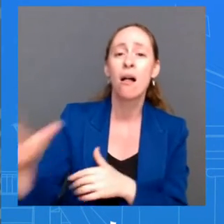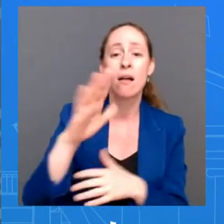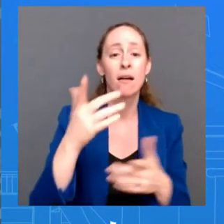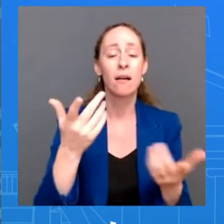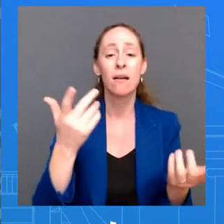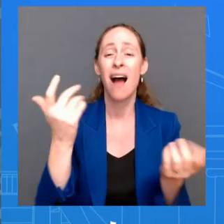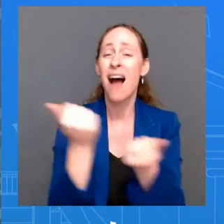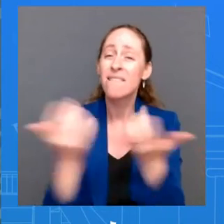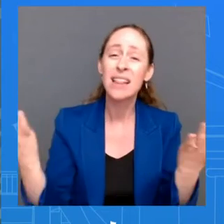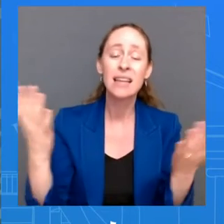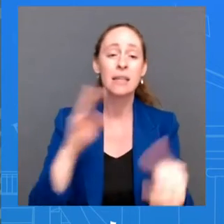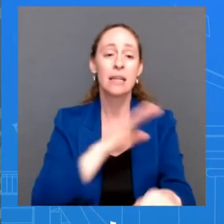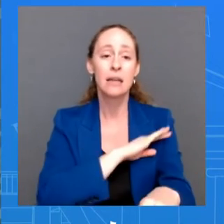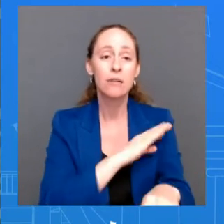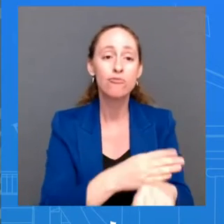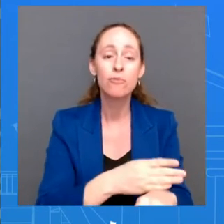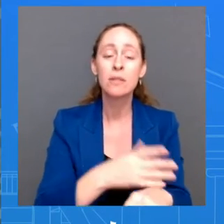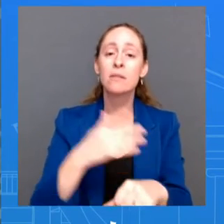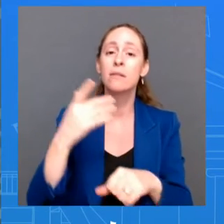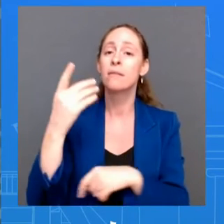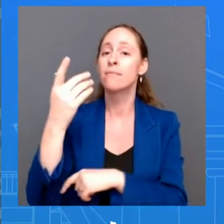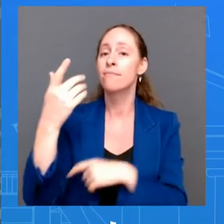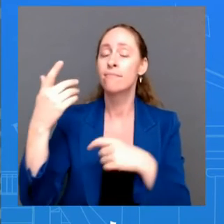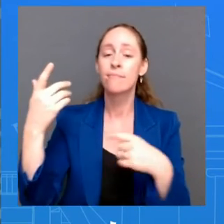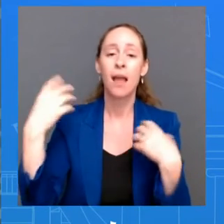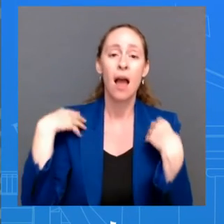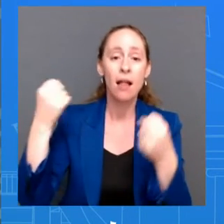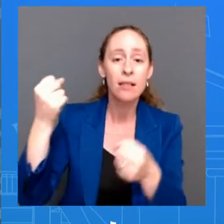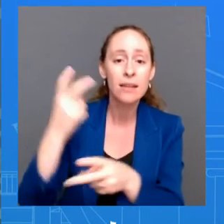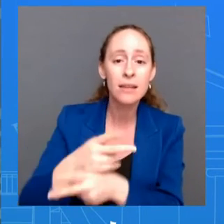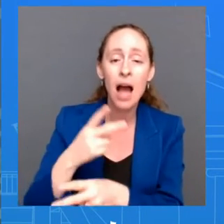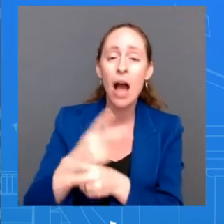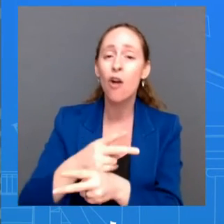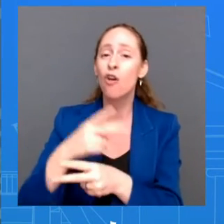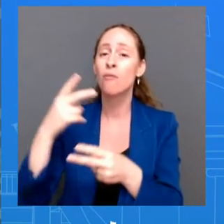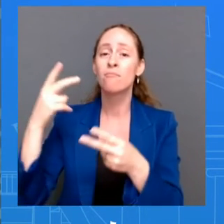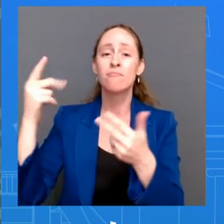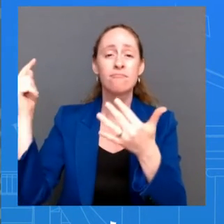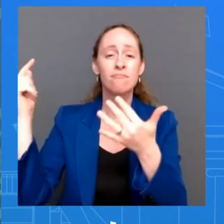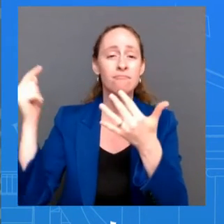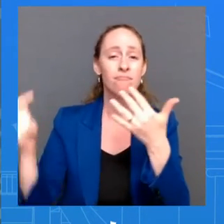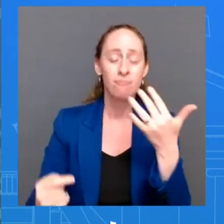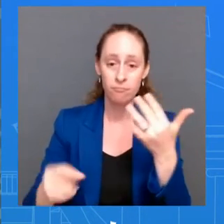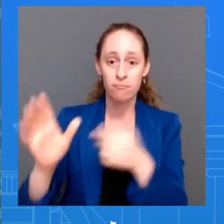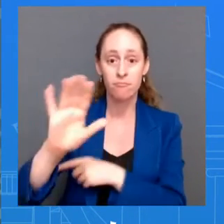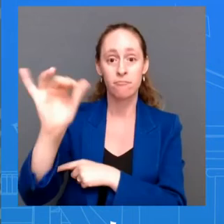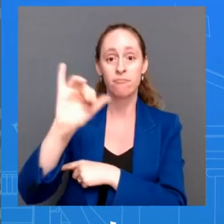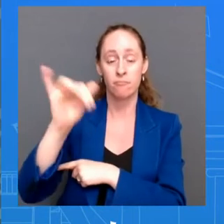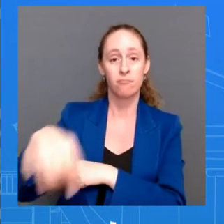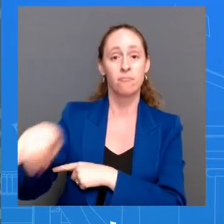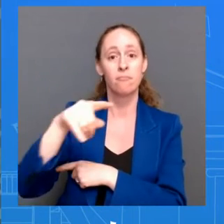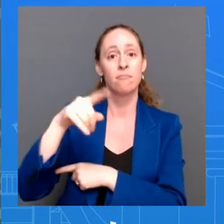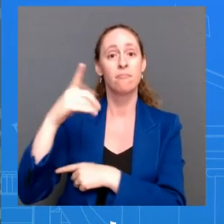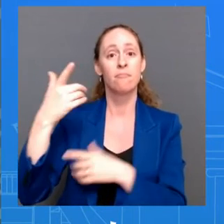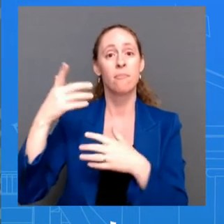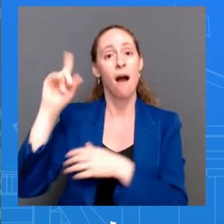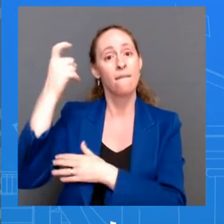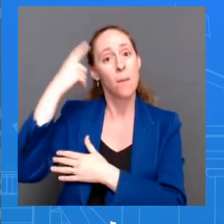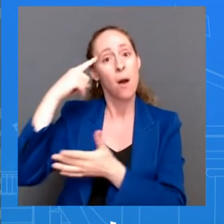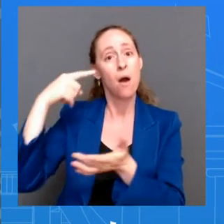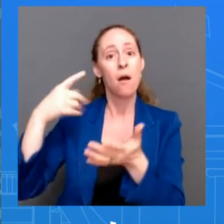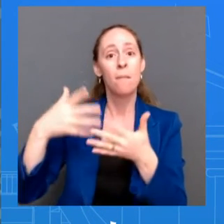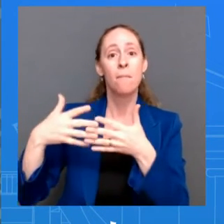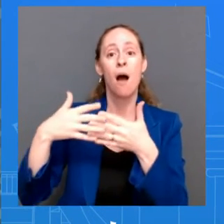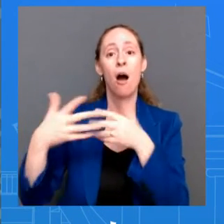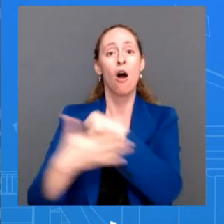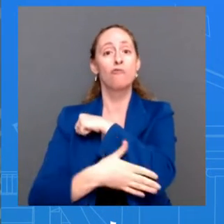as well, and reducing the deficit. And what congressional Republicans have done and what they have offered,